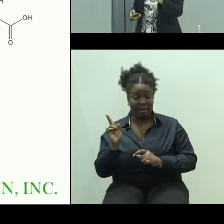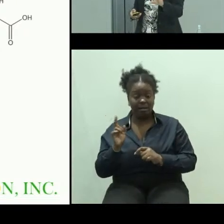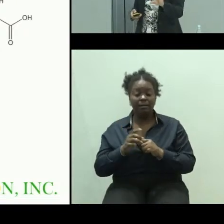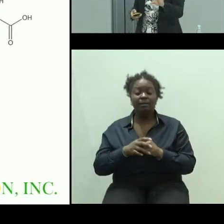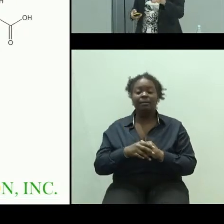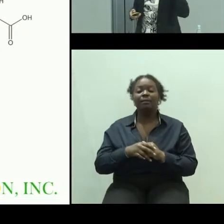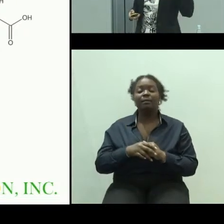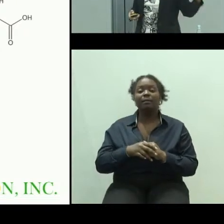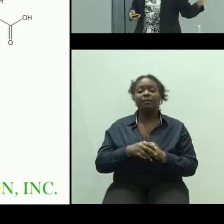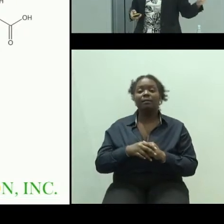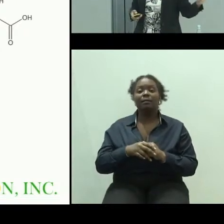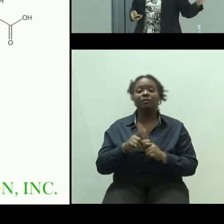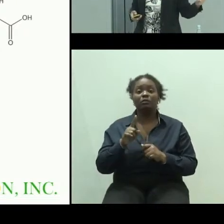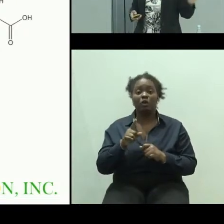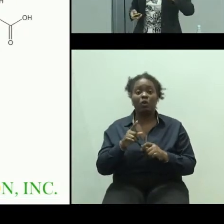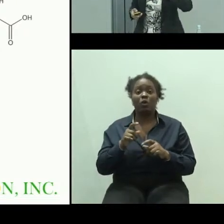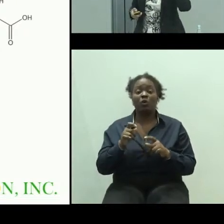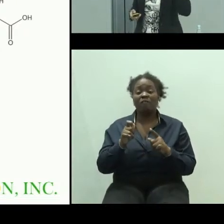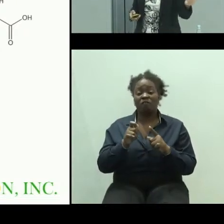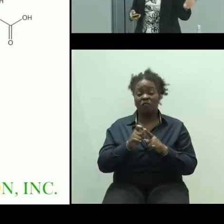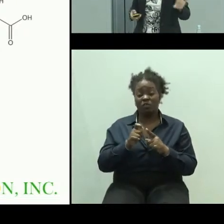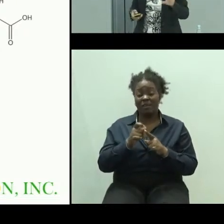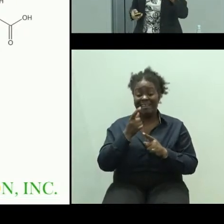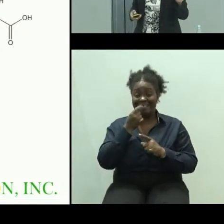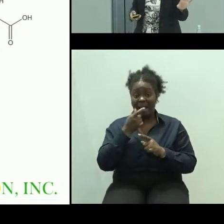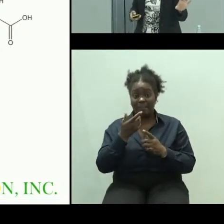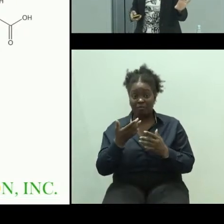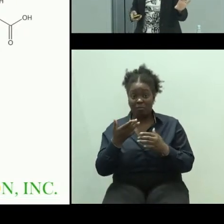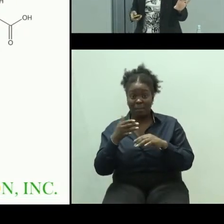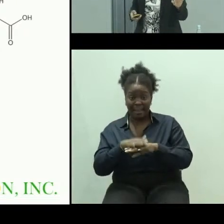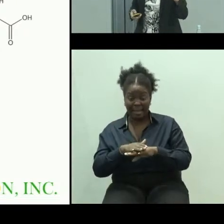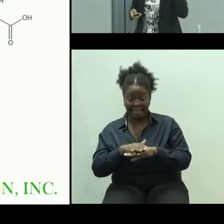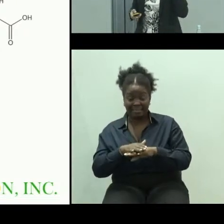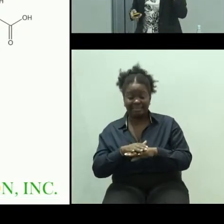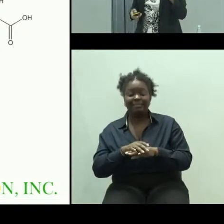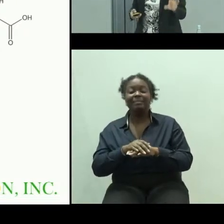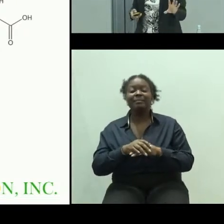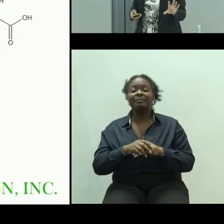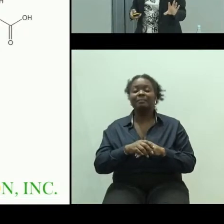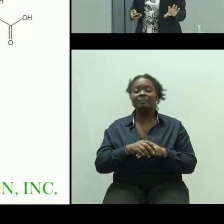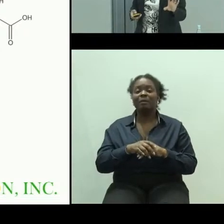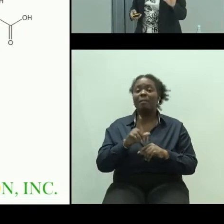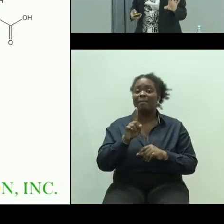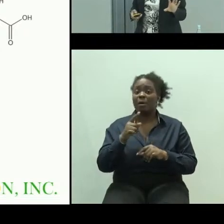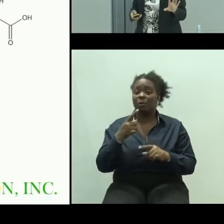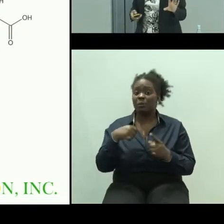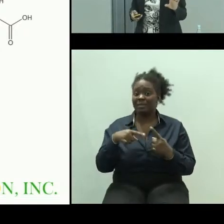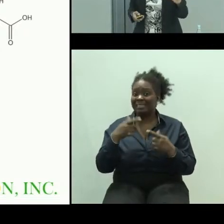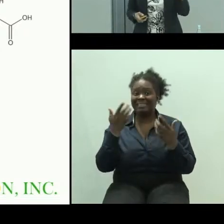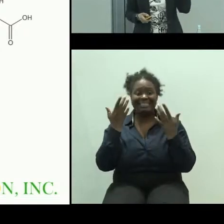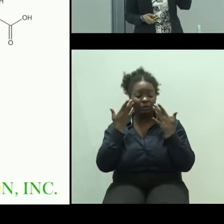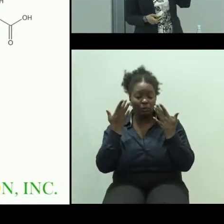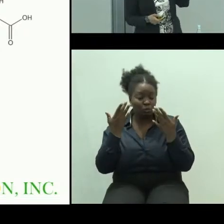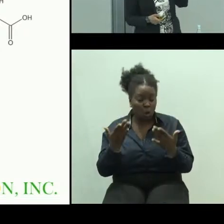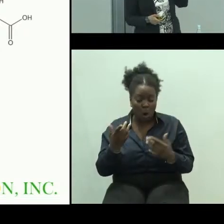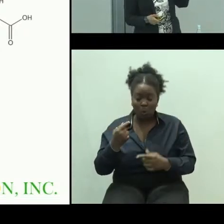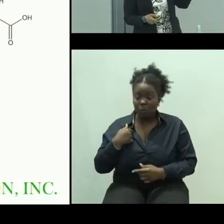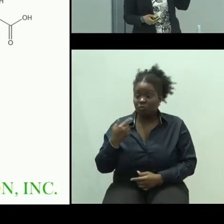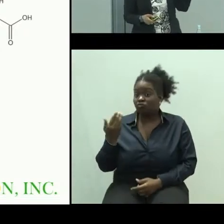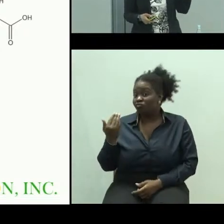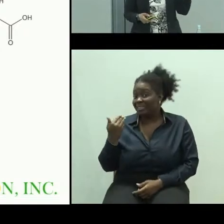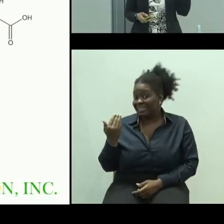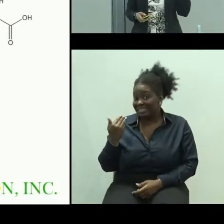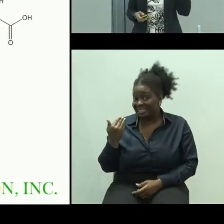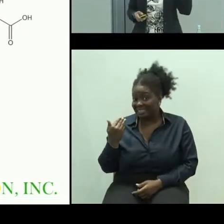great replacement for phosphates. Again, that was actually known for the report. What we didn't know until recently is that actually